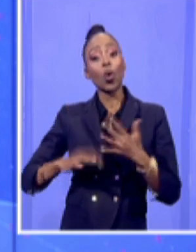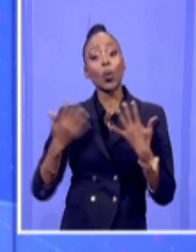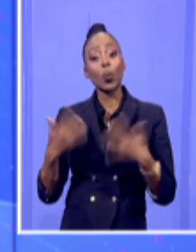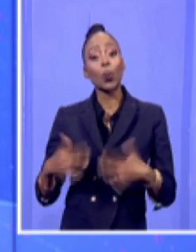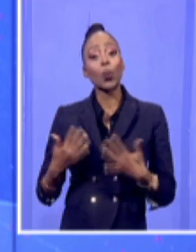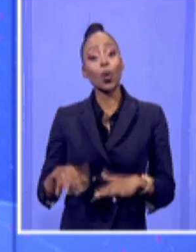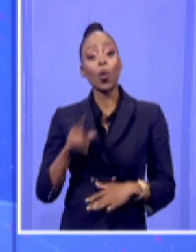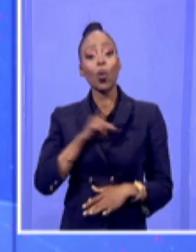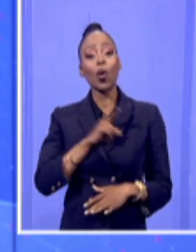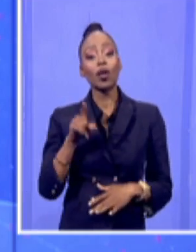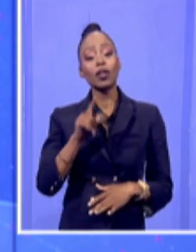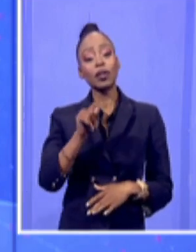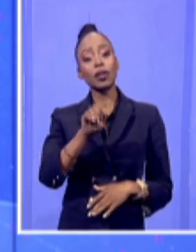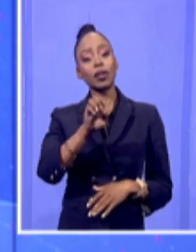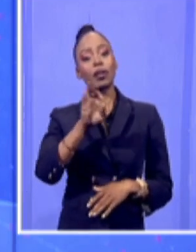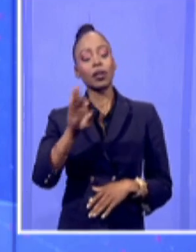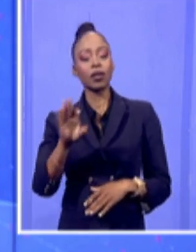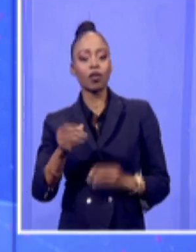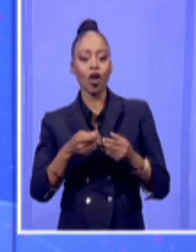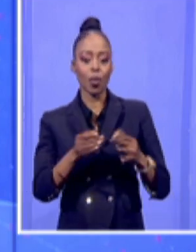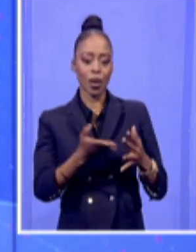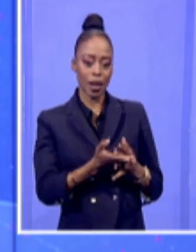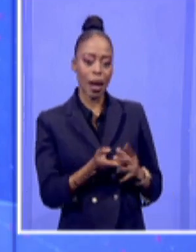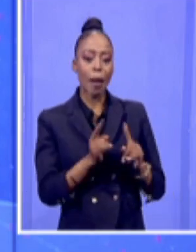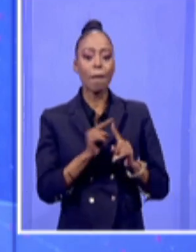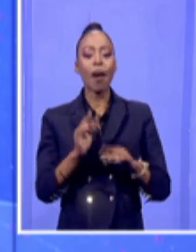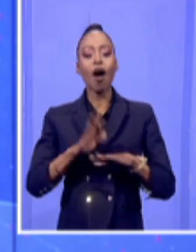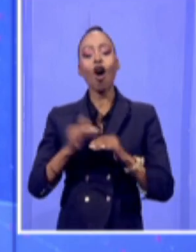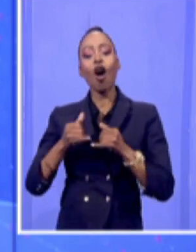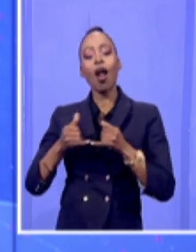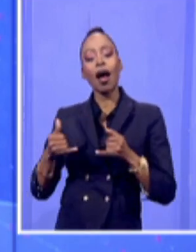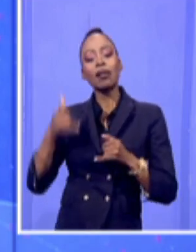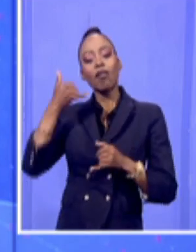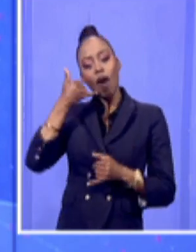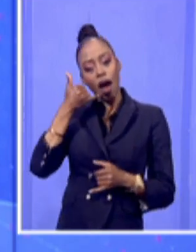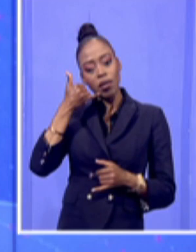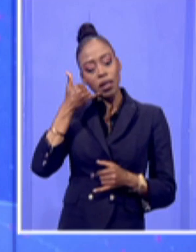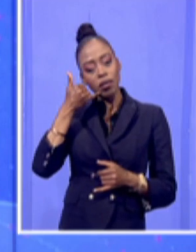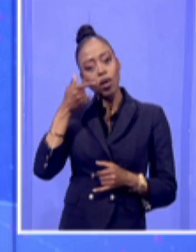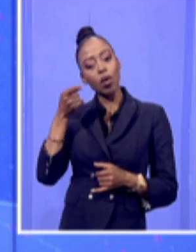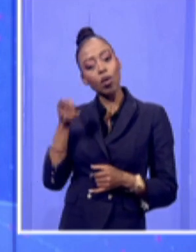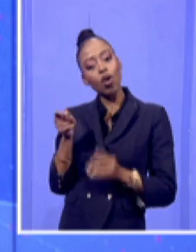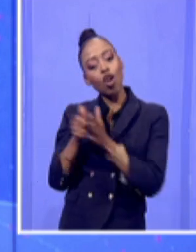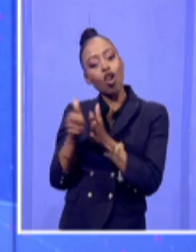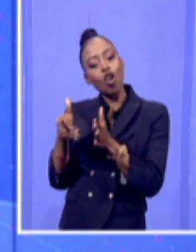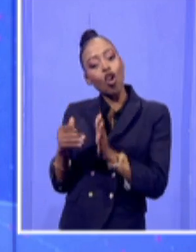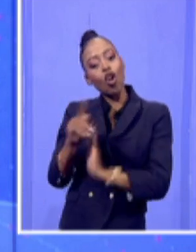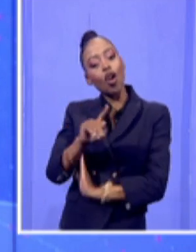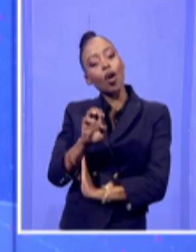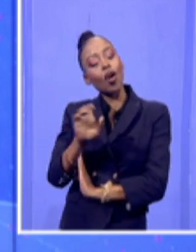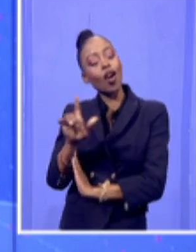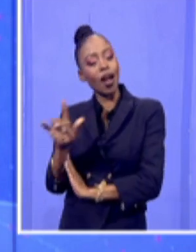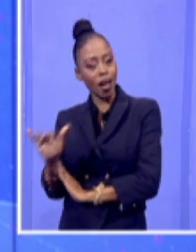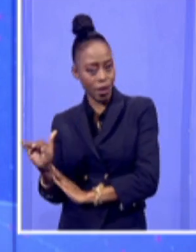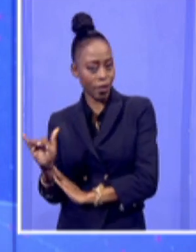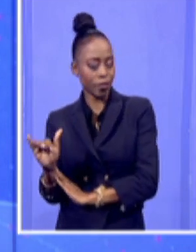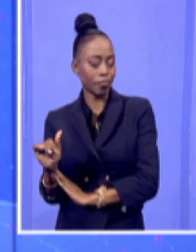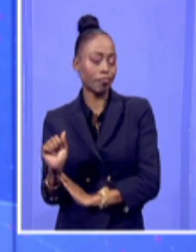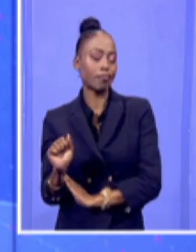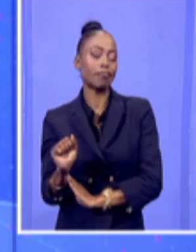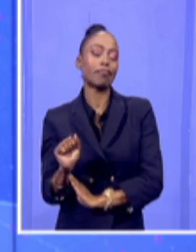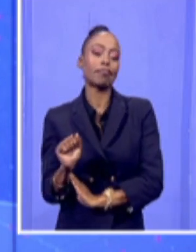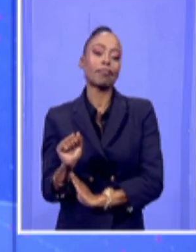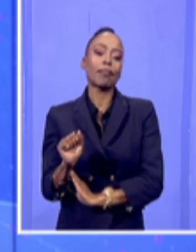Advocate Malesela Teffo opening those charges. What we do have on the line, though, is the lawyer of Kelly Khumalo, Magdalene Moonsamy, on the line with